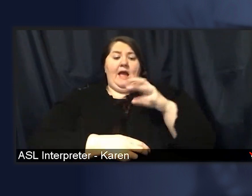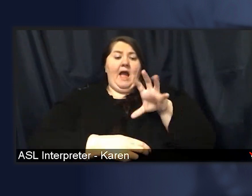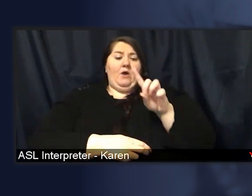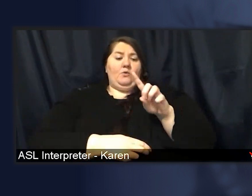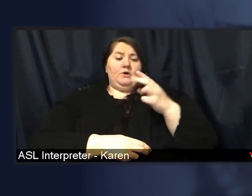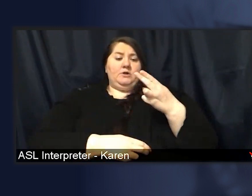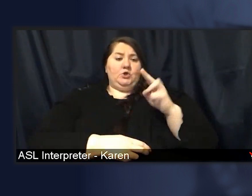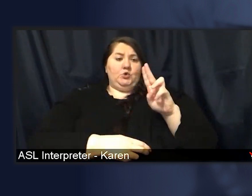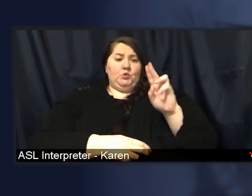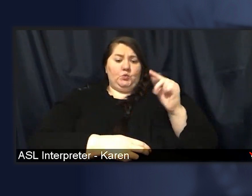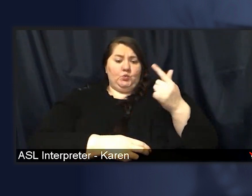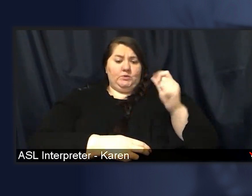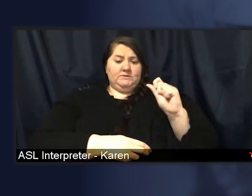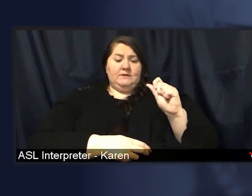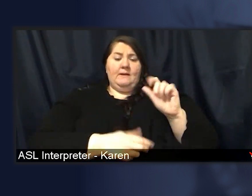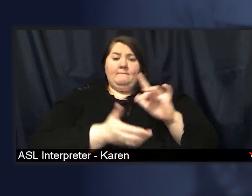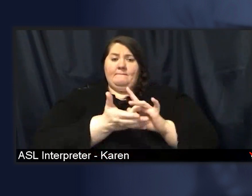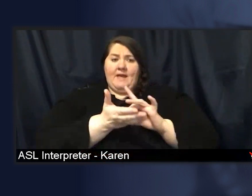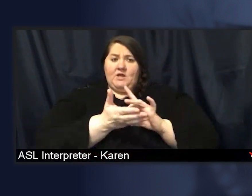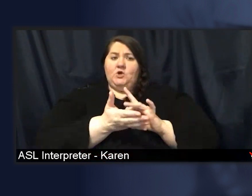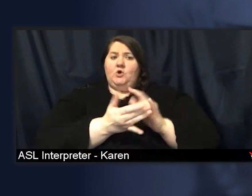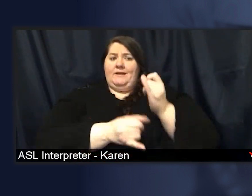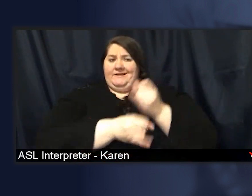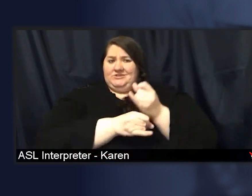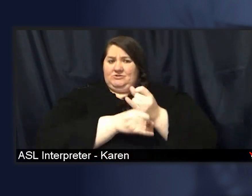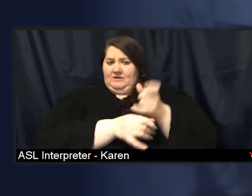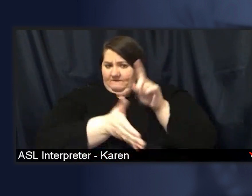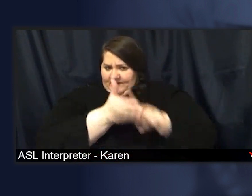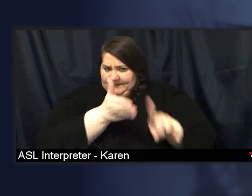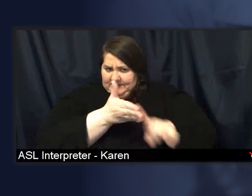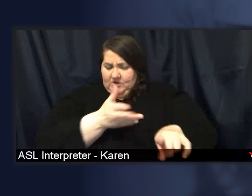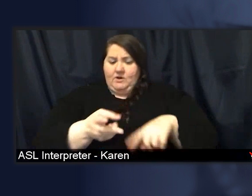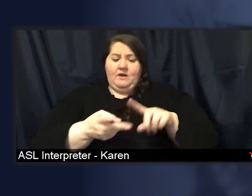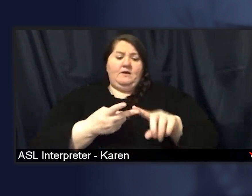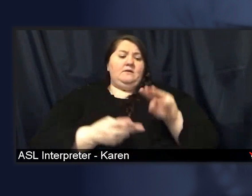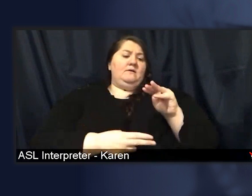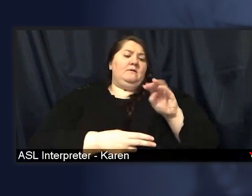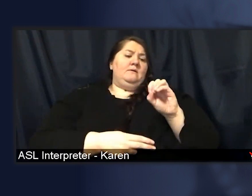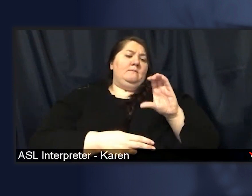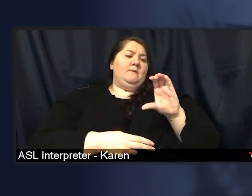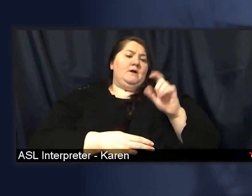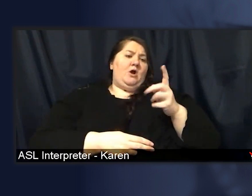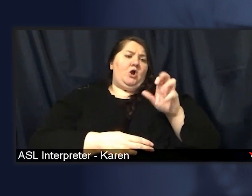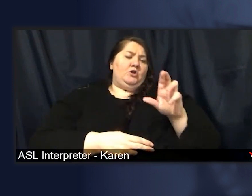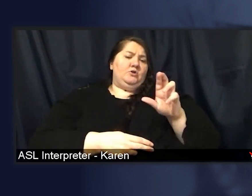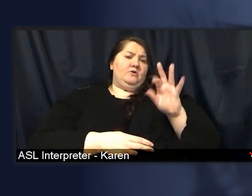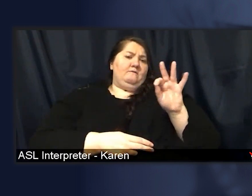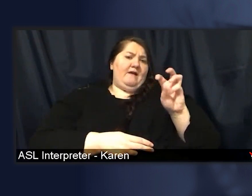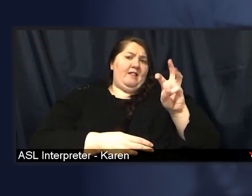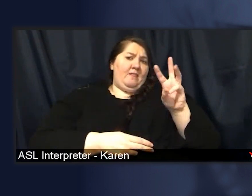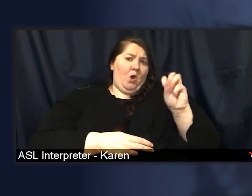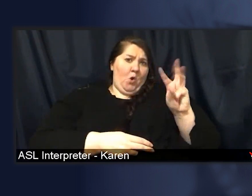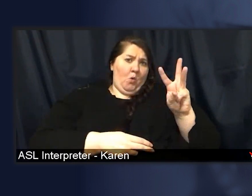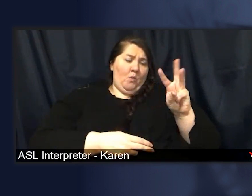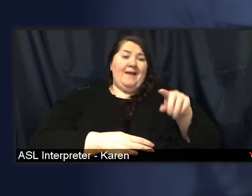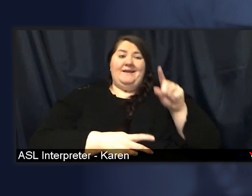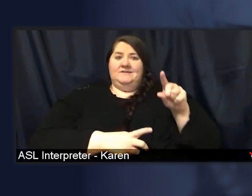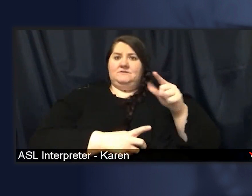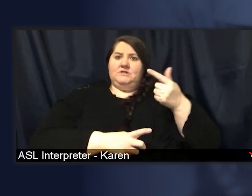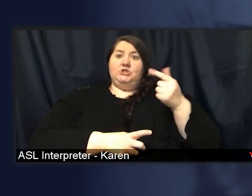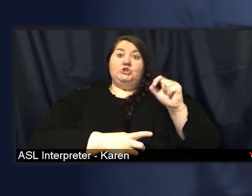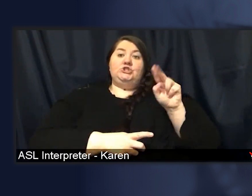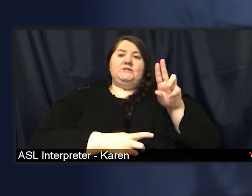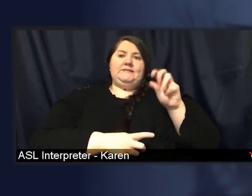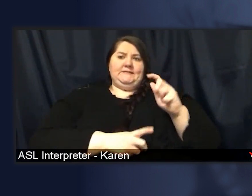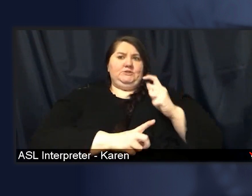Institute investigator and a MacArthur Fellow, which is known as one of the MacArthur Genius Grants. And of course, we're extremely proud of him at the Fred Hutch